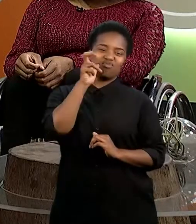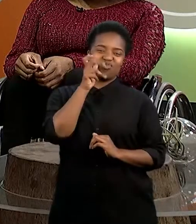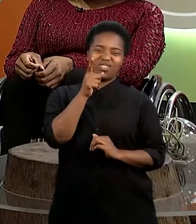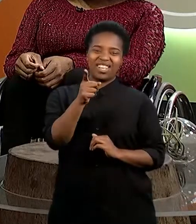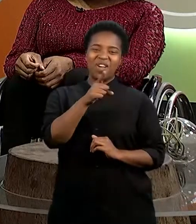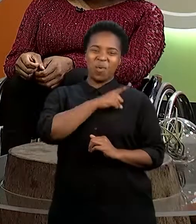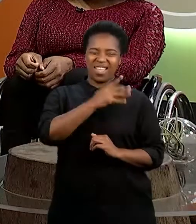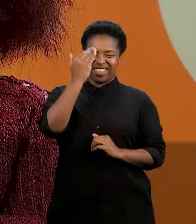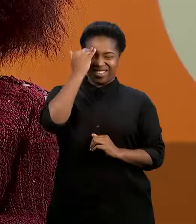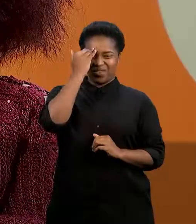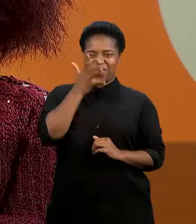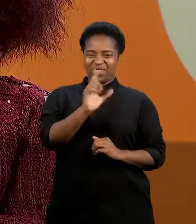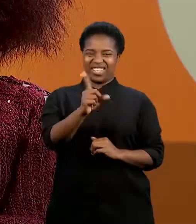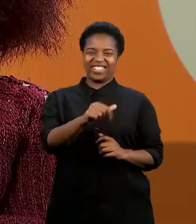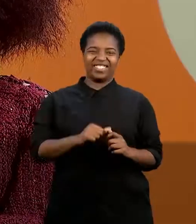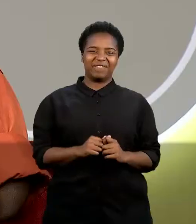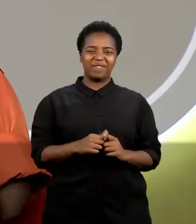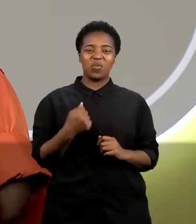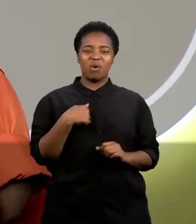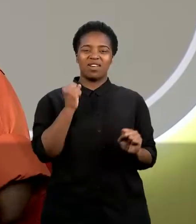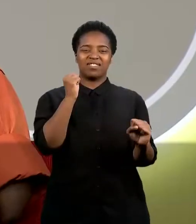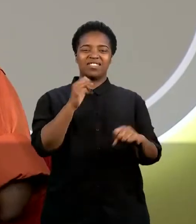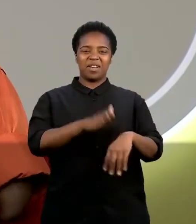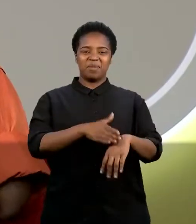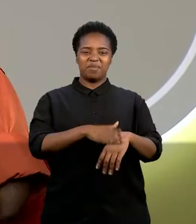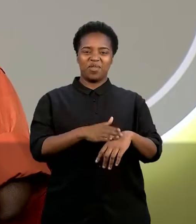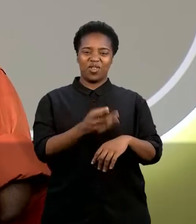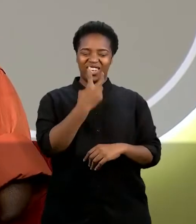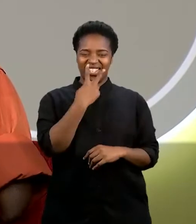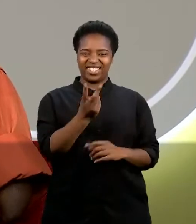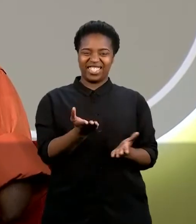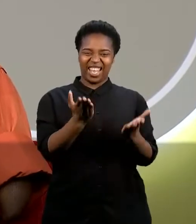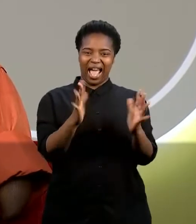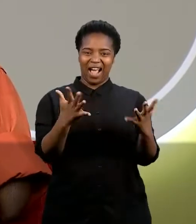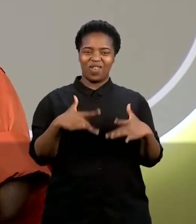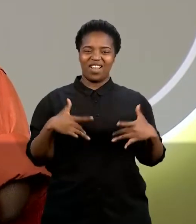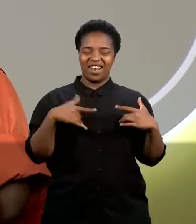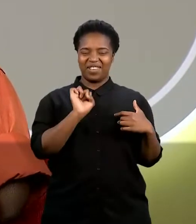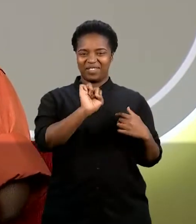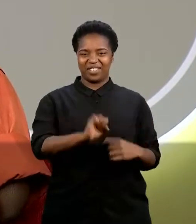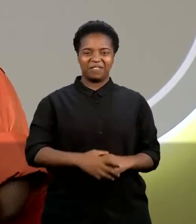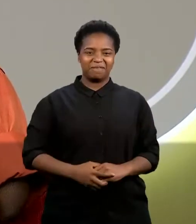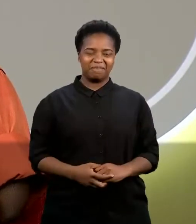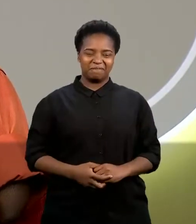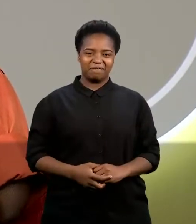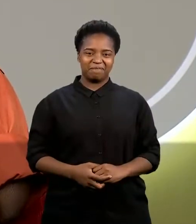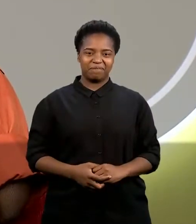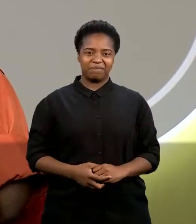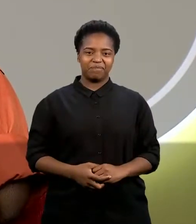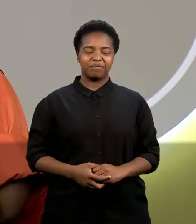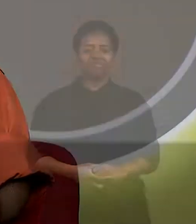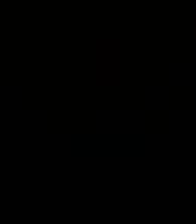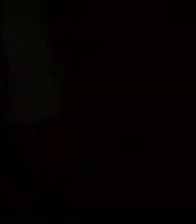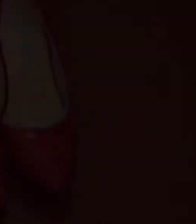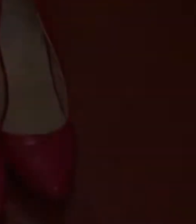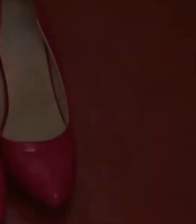lona gore a wisona wa ditseba taba tsa hae. Pele re bua haholonyana ka fashion le morwalo, ha re shebeng Sarah a le hae gore yena o phela